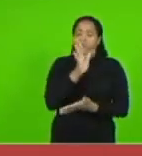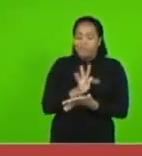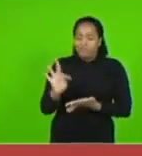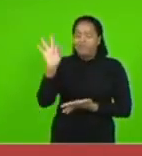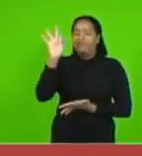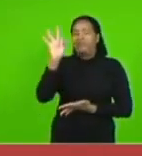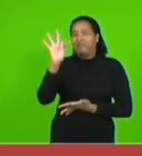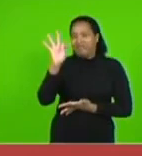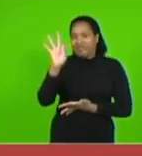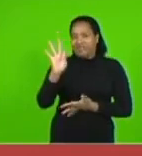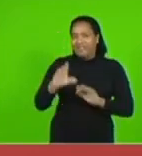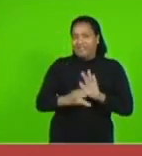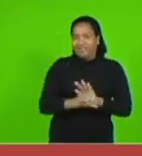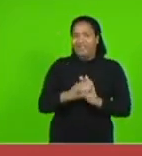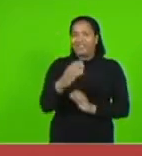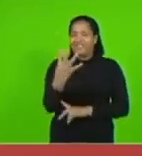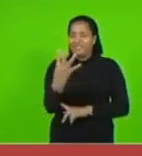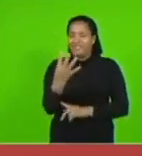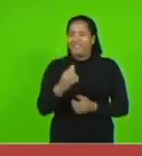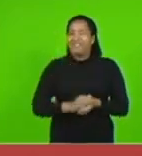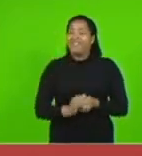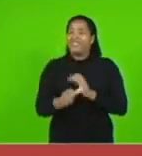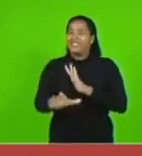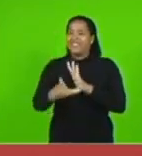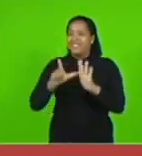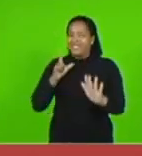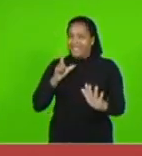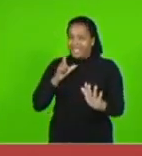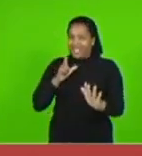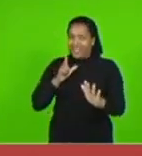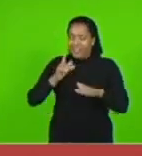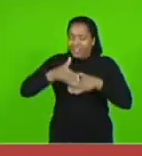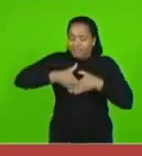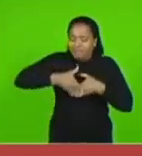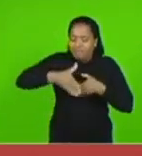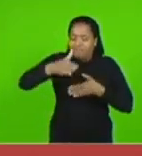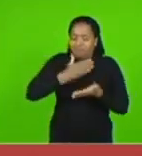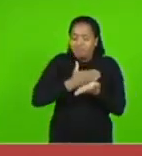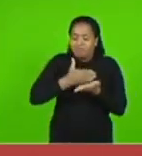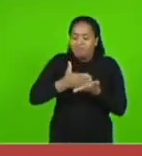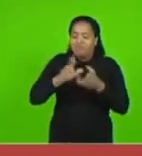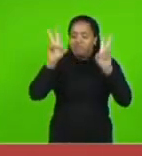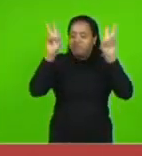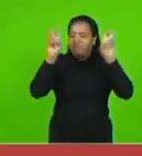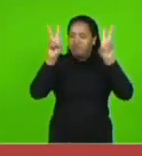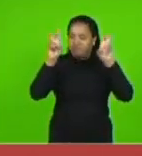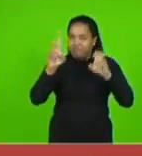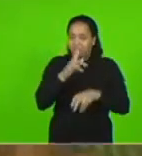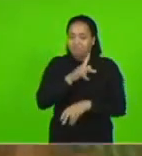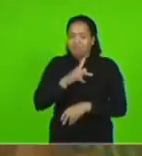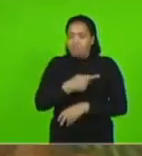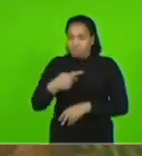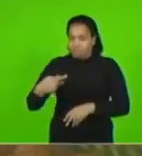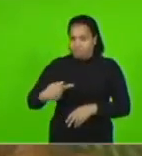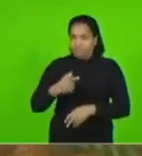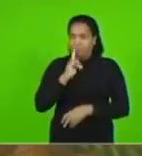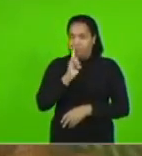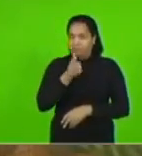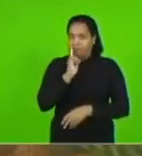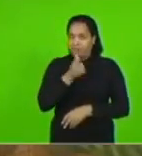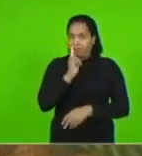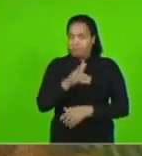to Thessalonians. But before we do that, we're going to have an introductory word from Pastor